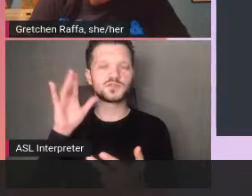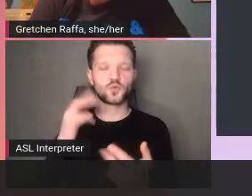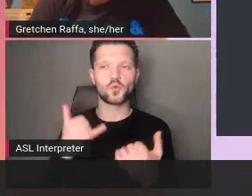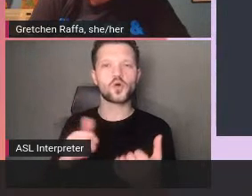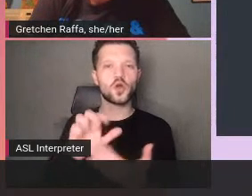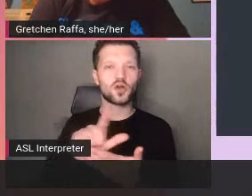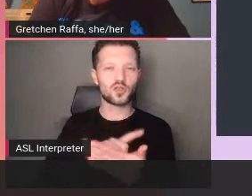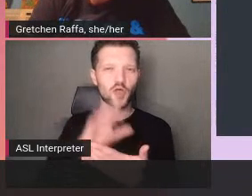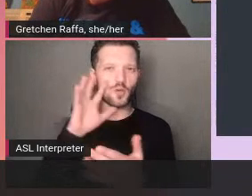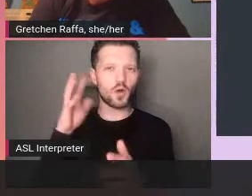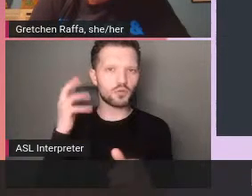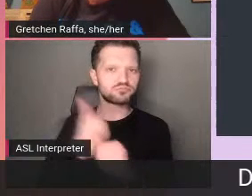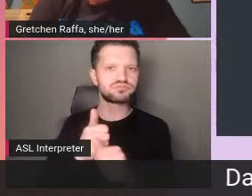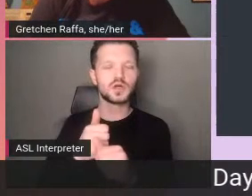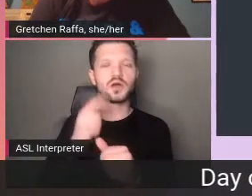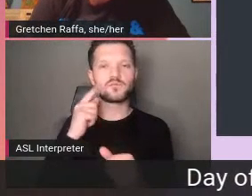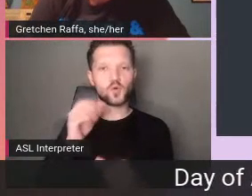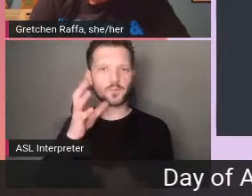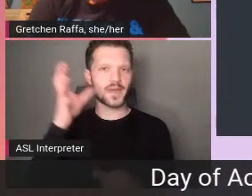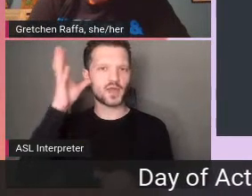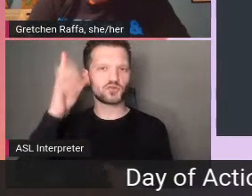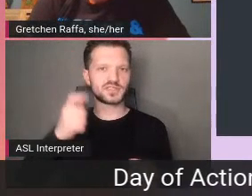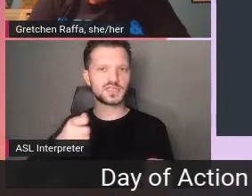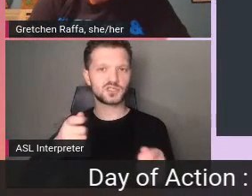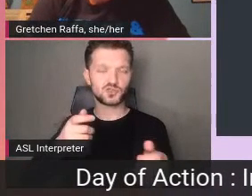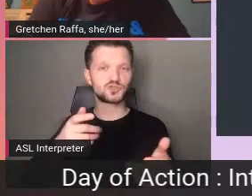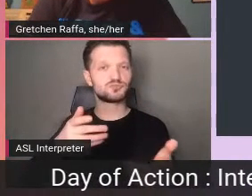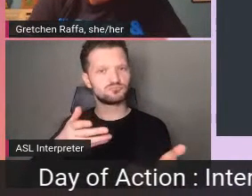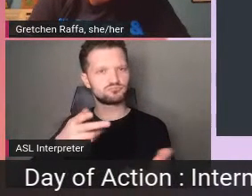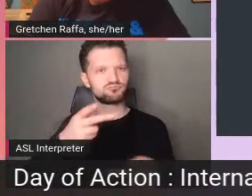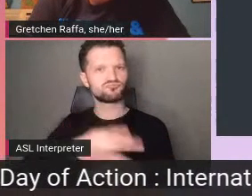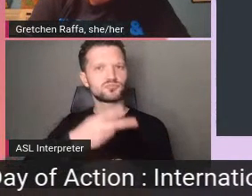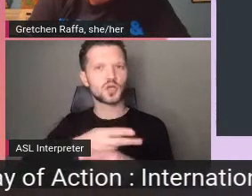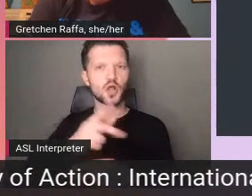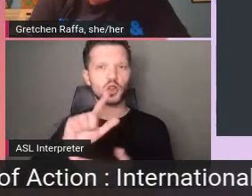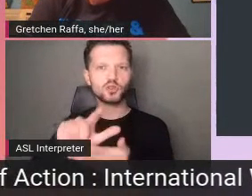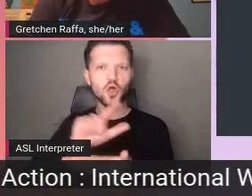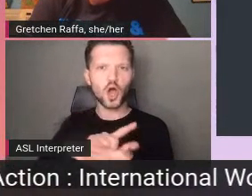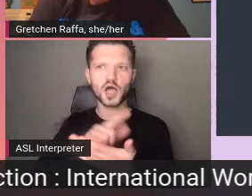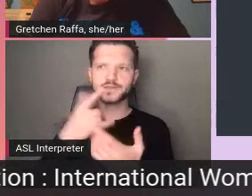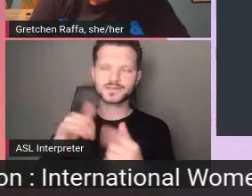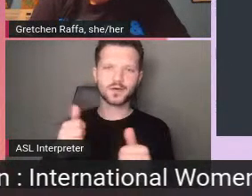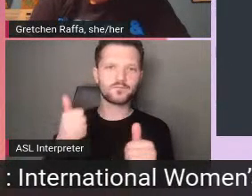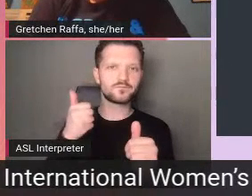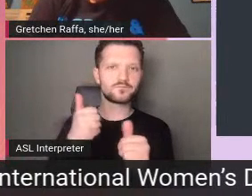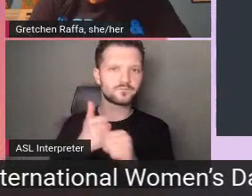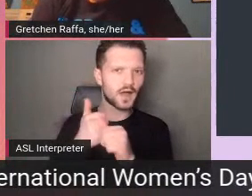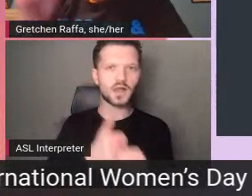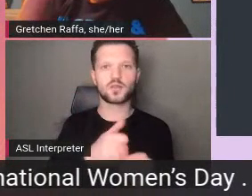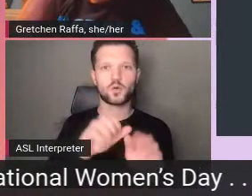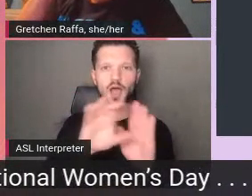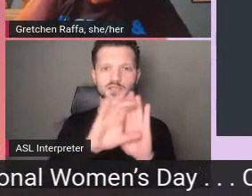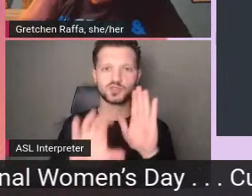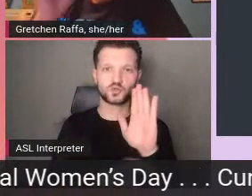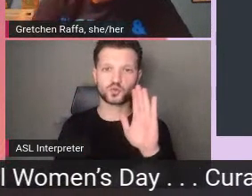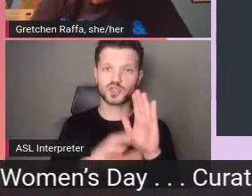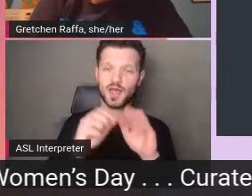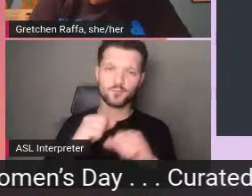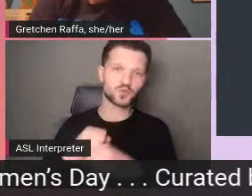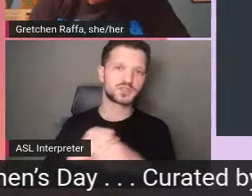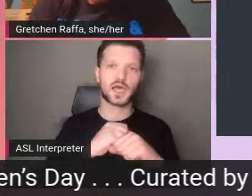state parentage laws remain constitutional and are protective of all Connecticut's children. There's also a